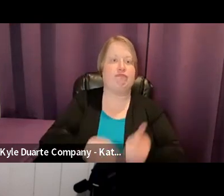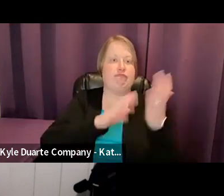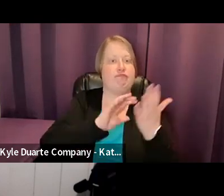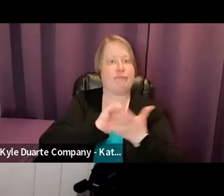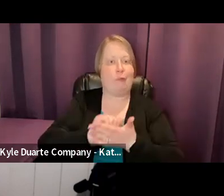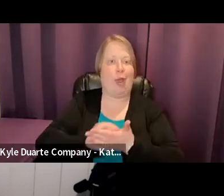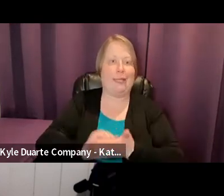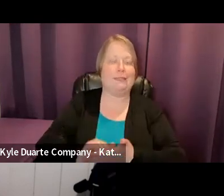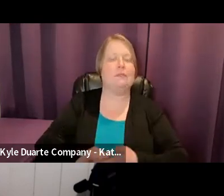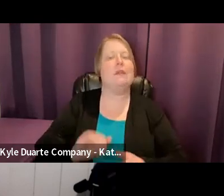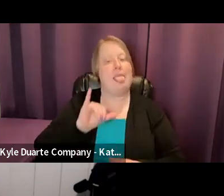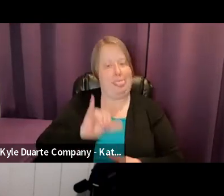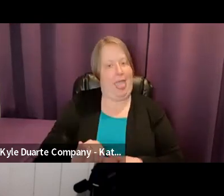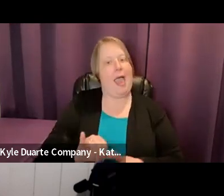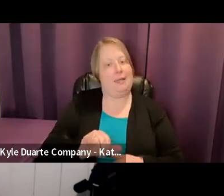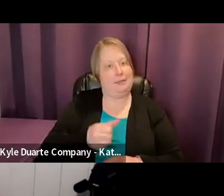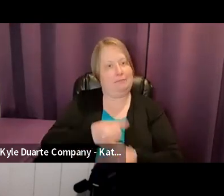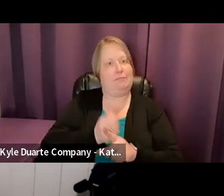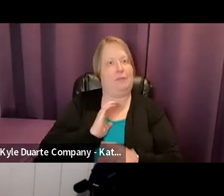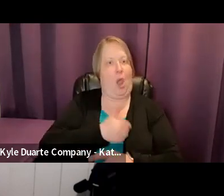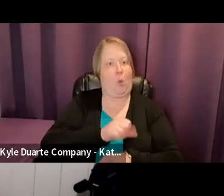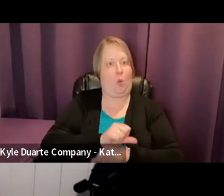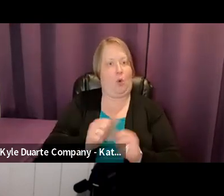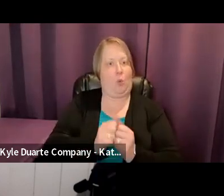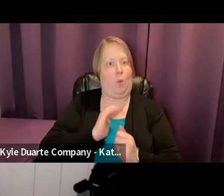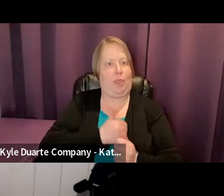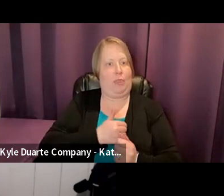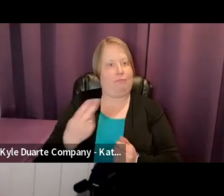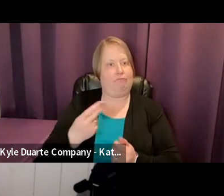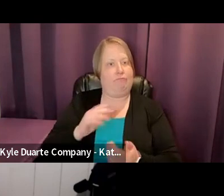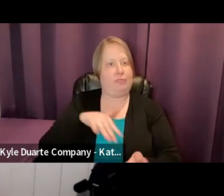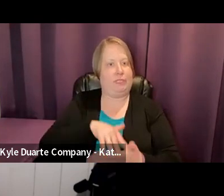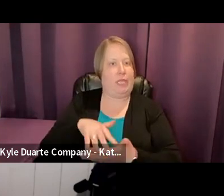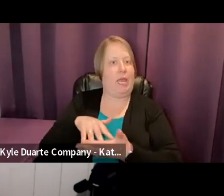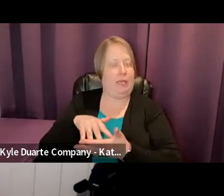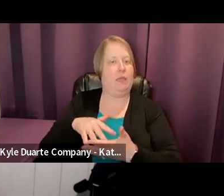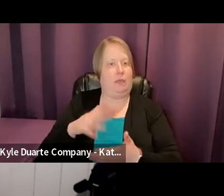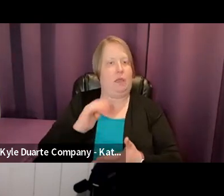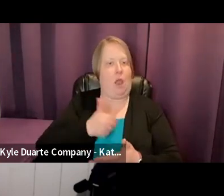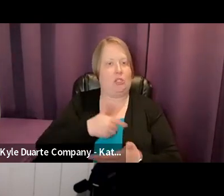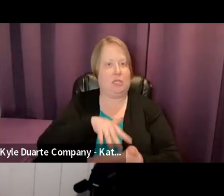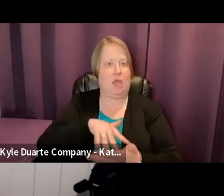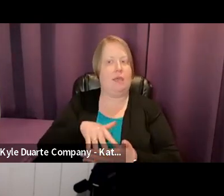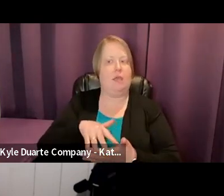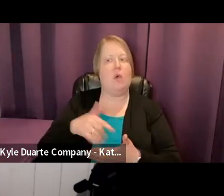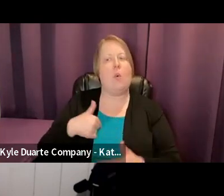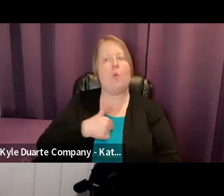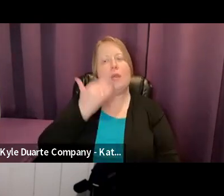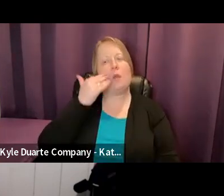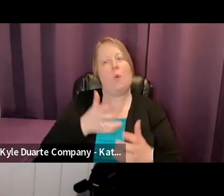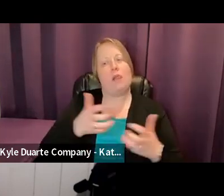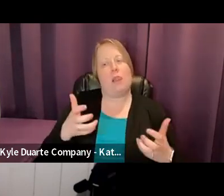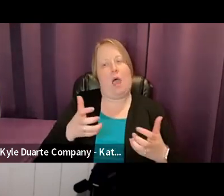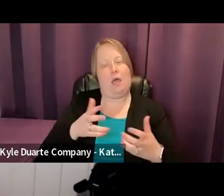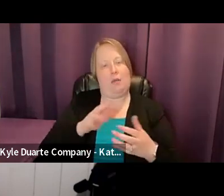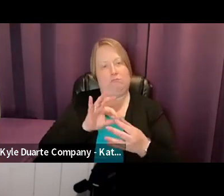of moved our work in our study to where we know a lot about how these perceptions